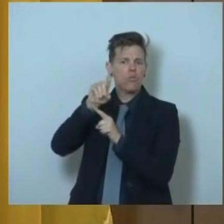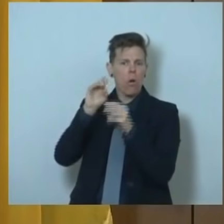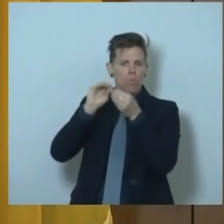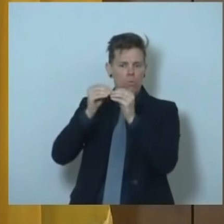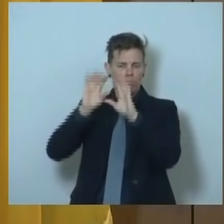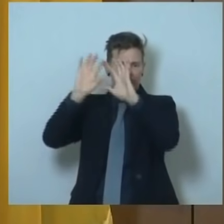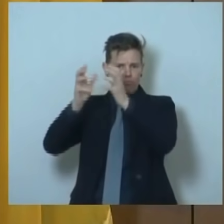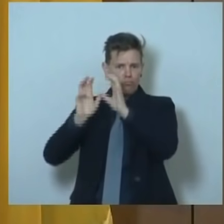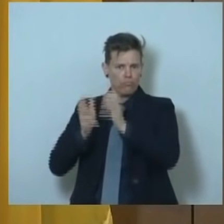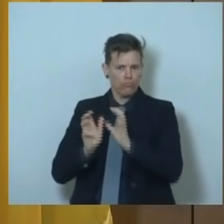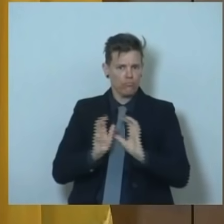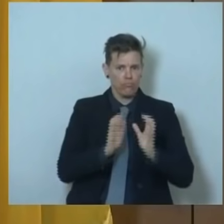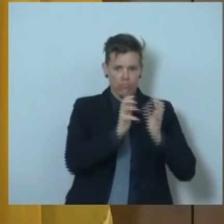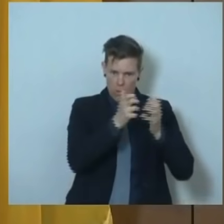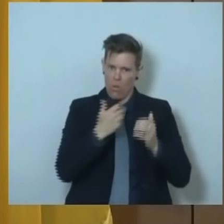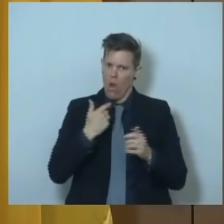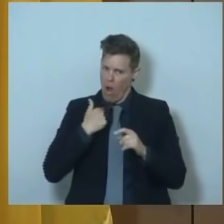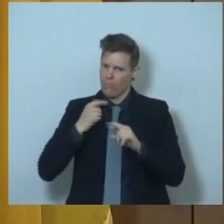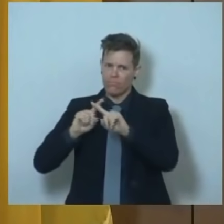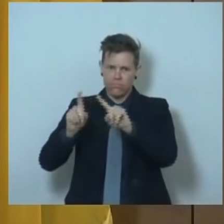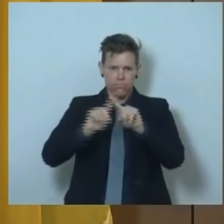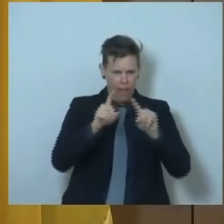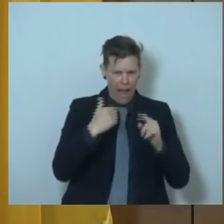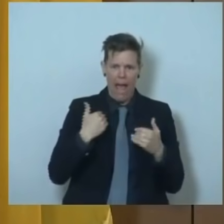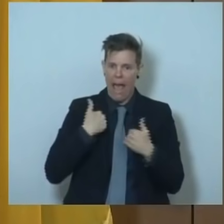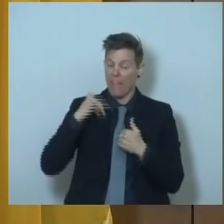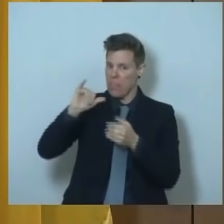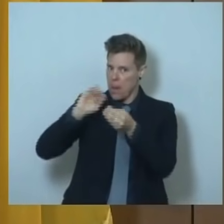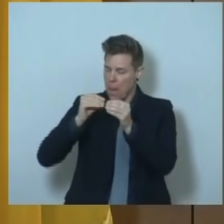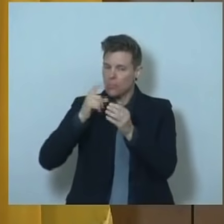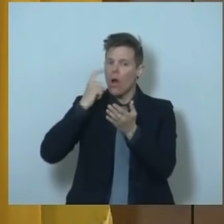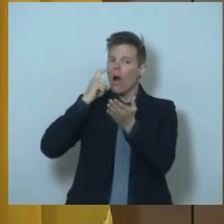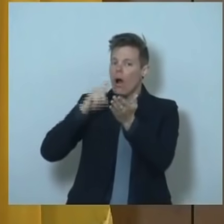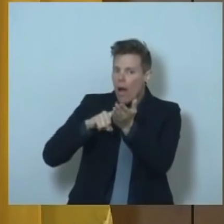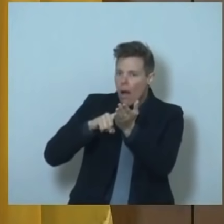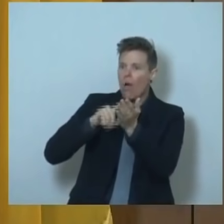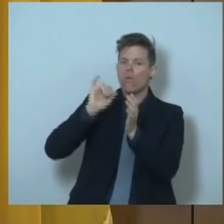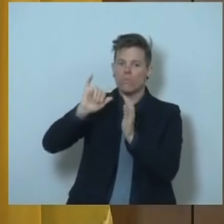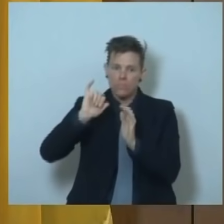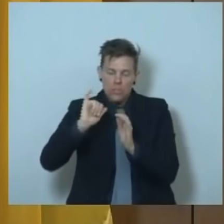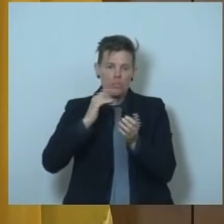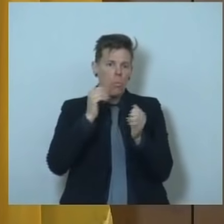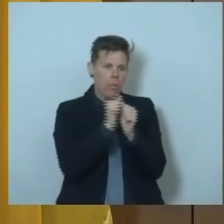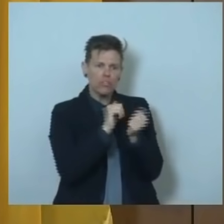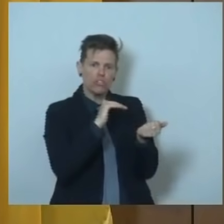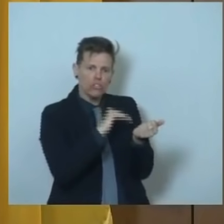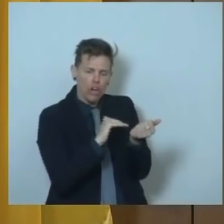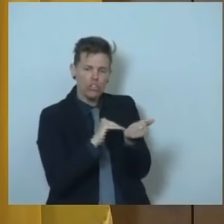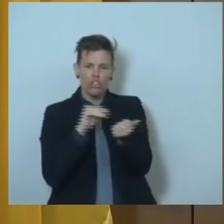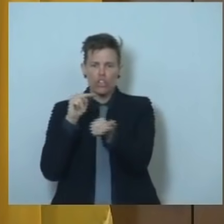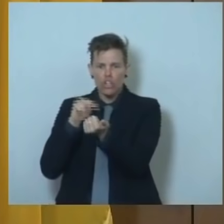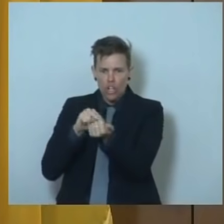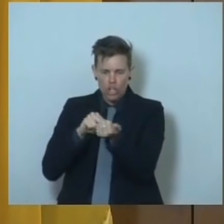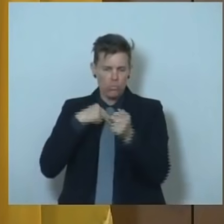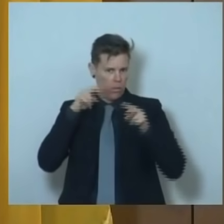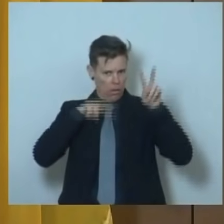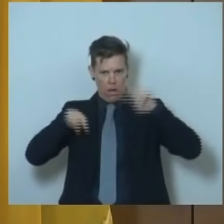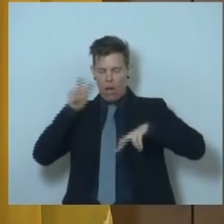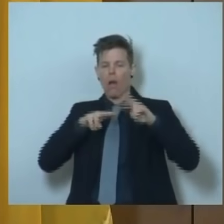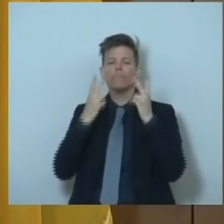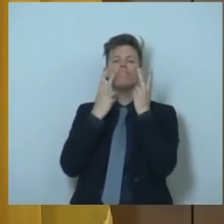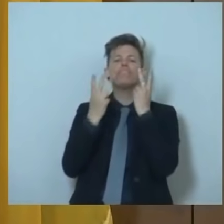means preparing our first responders and healthcare workers. But it also shows us what strategies we can do to improve